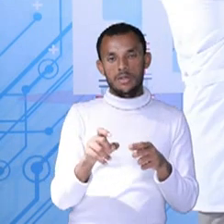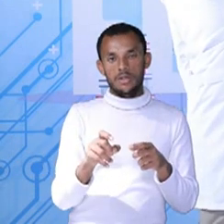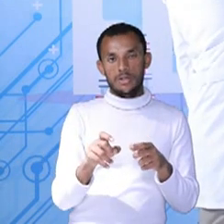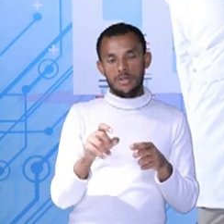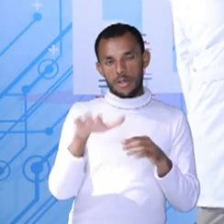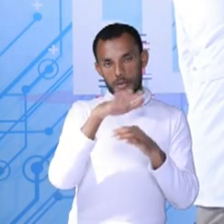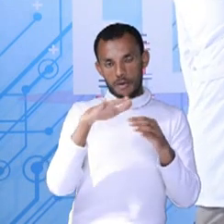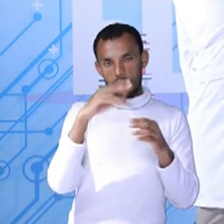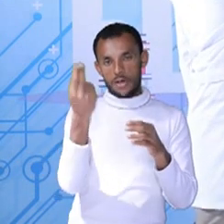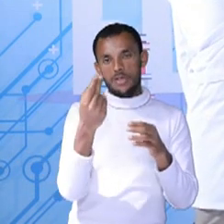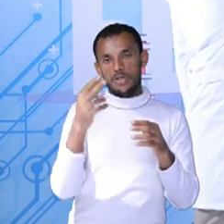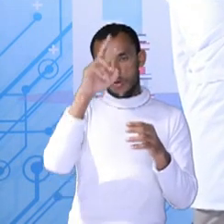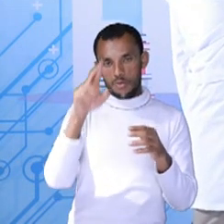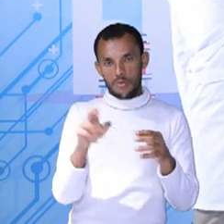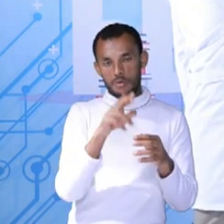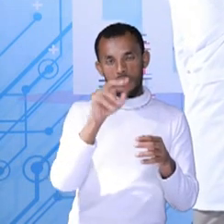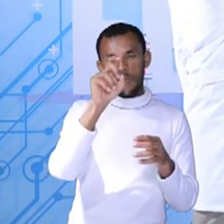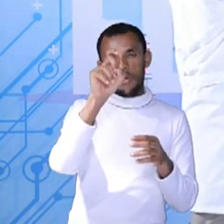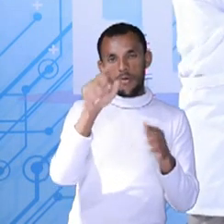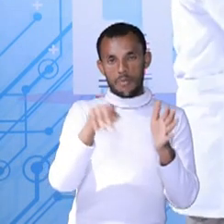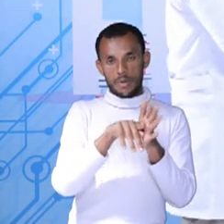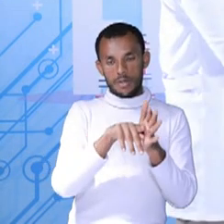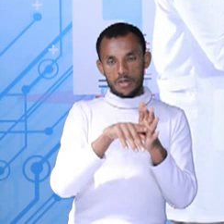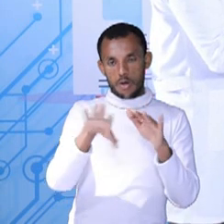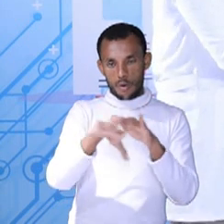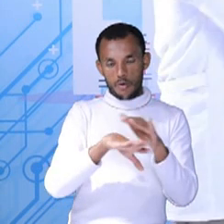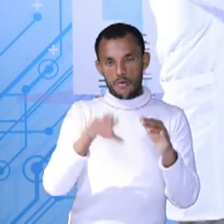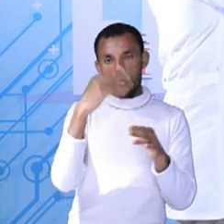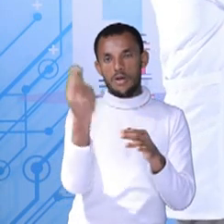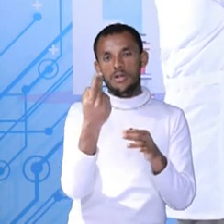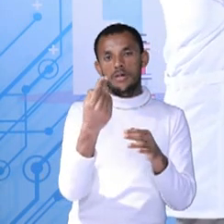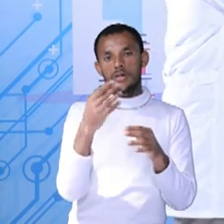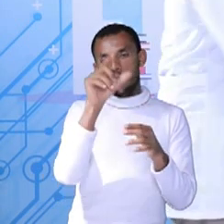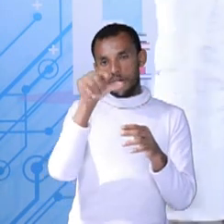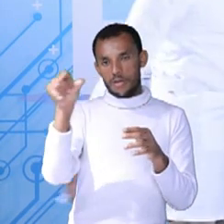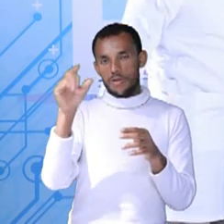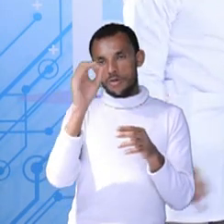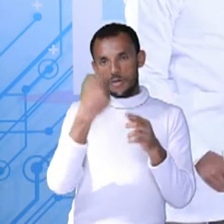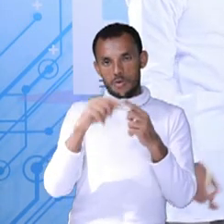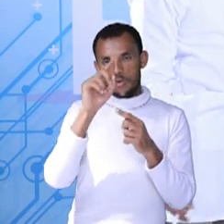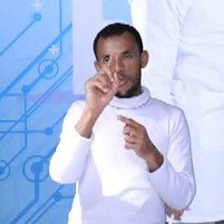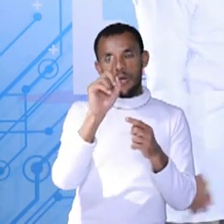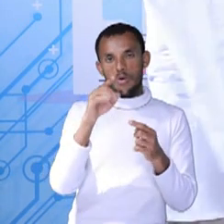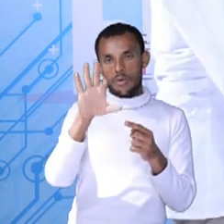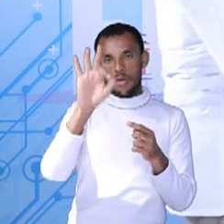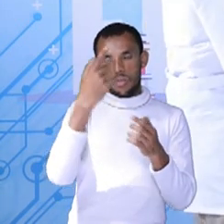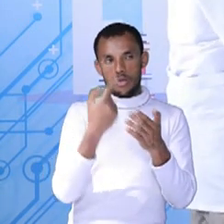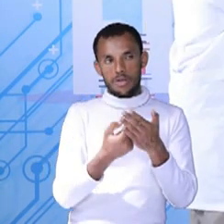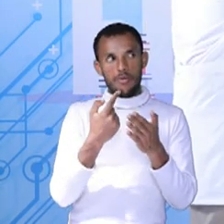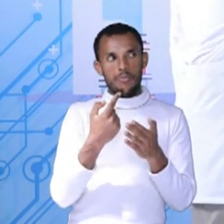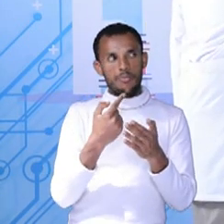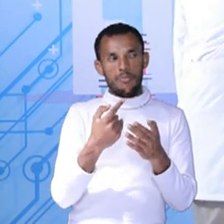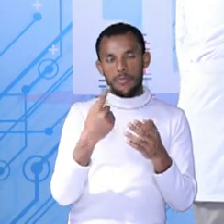is, it is square root of x, the upper function, minus the lower function on the interval 0 to 1. So you'll have this one.